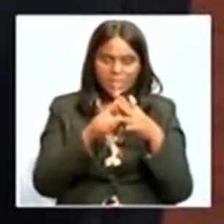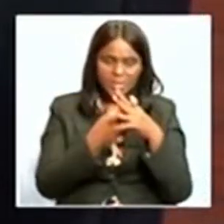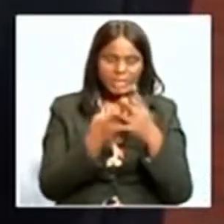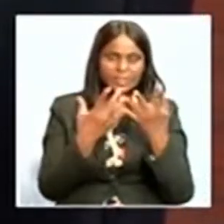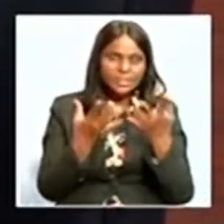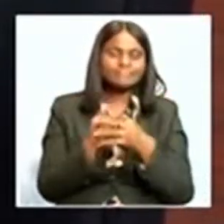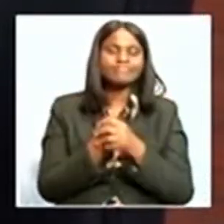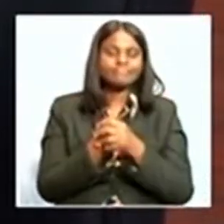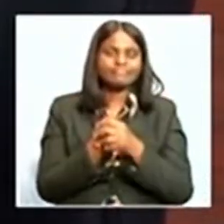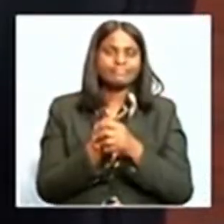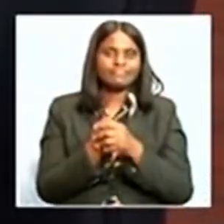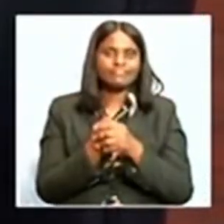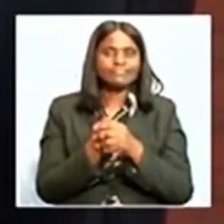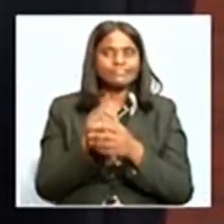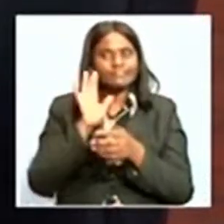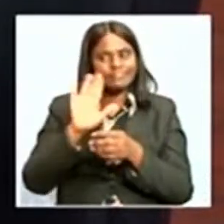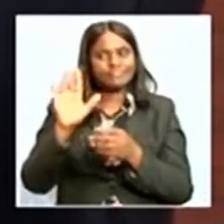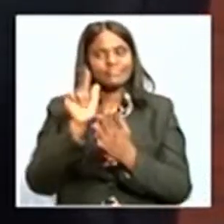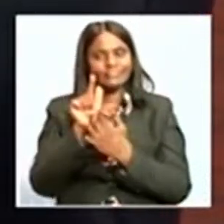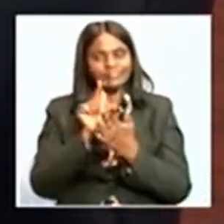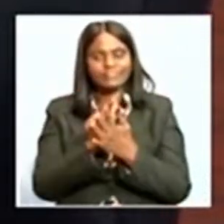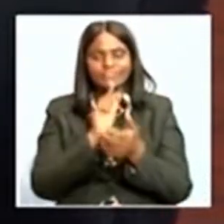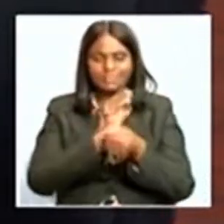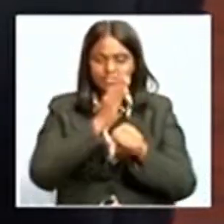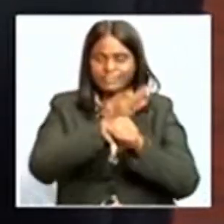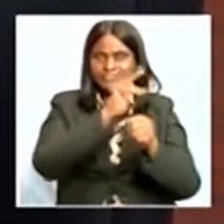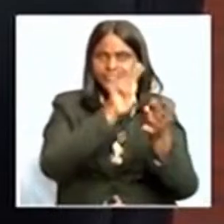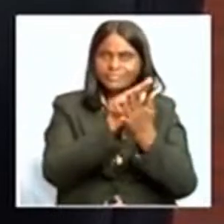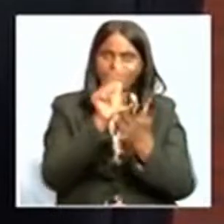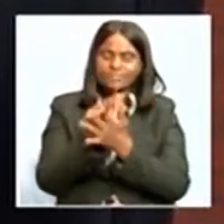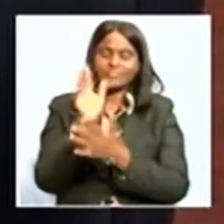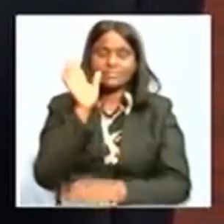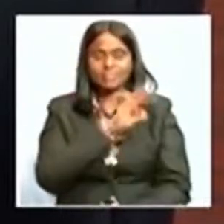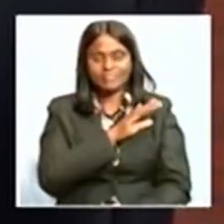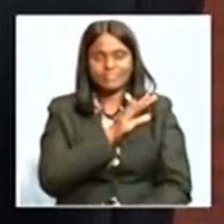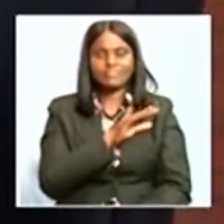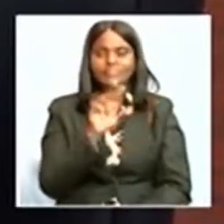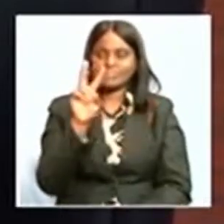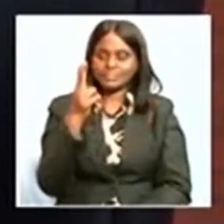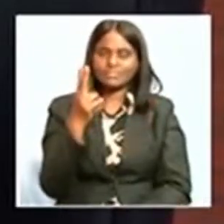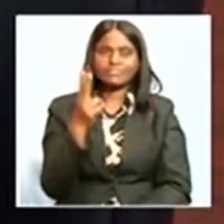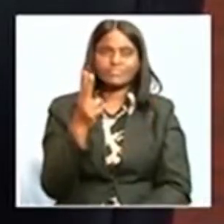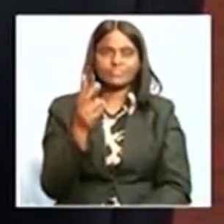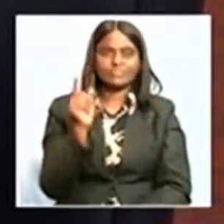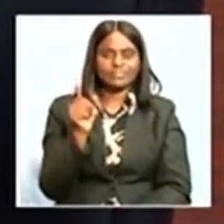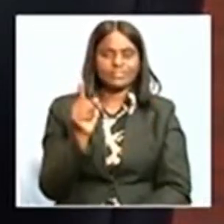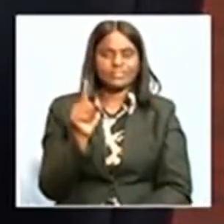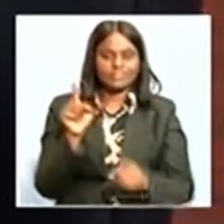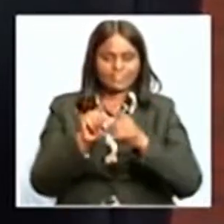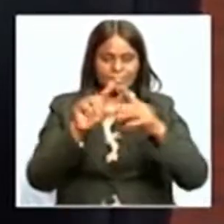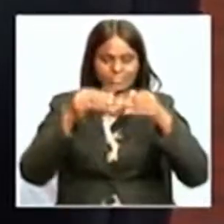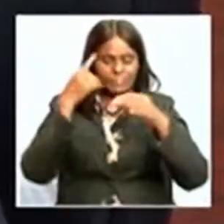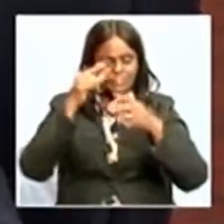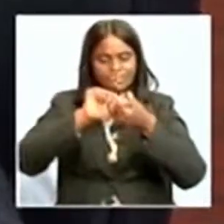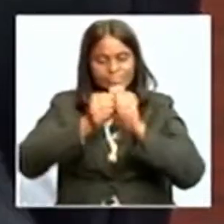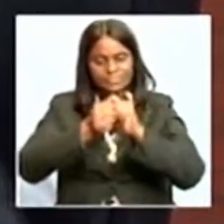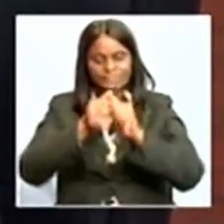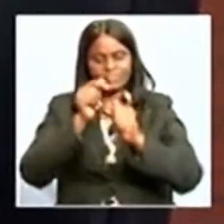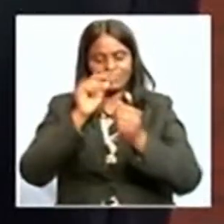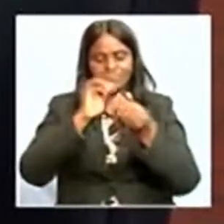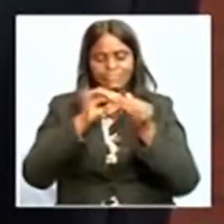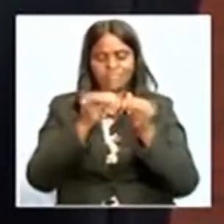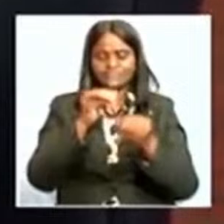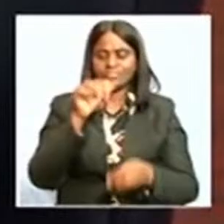commencement of the Act once enacted. Clause 2 provides for the amendment of